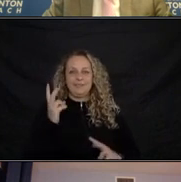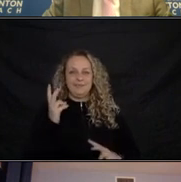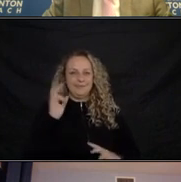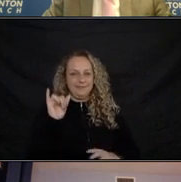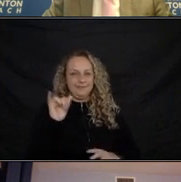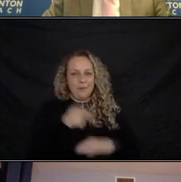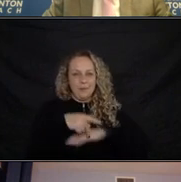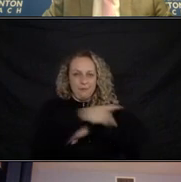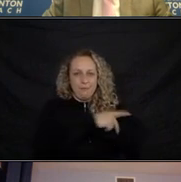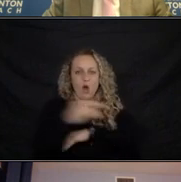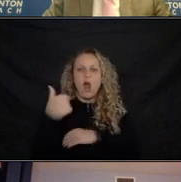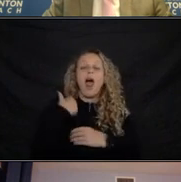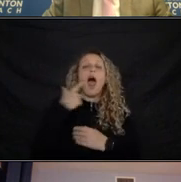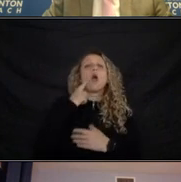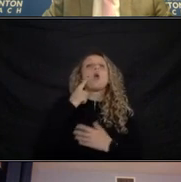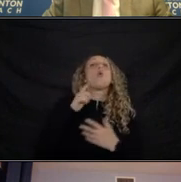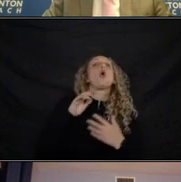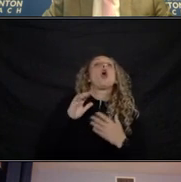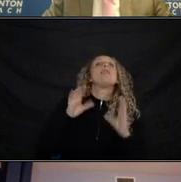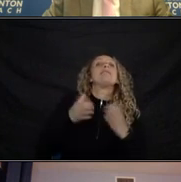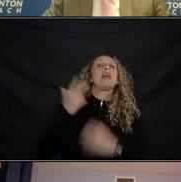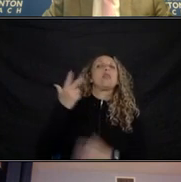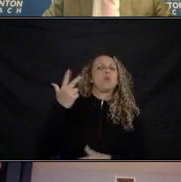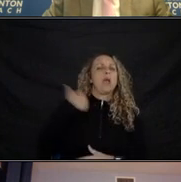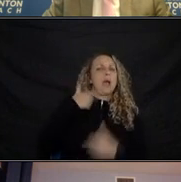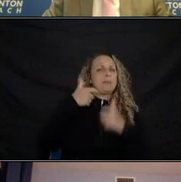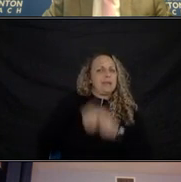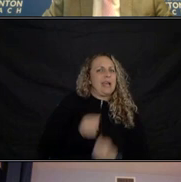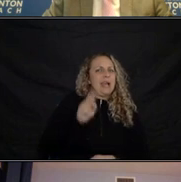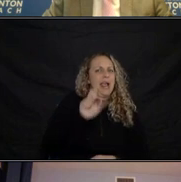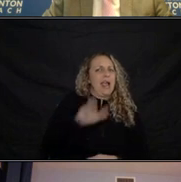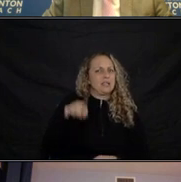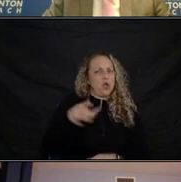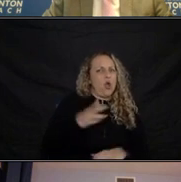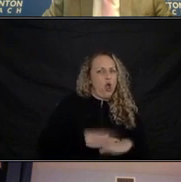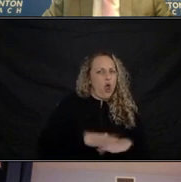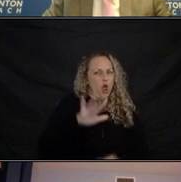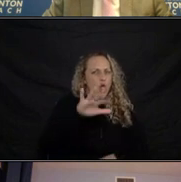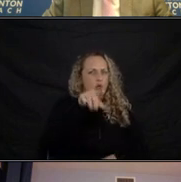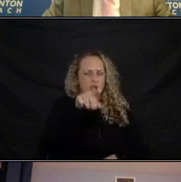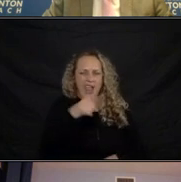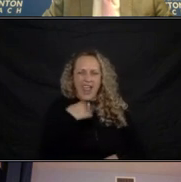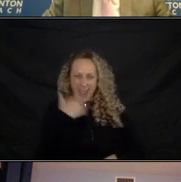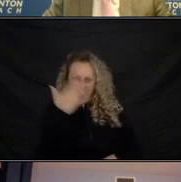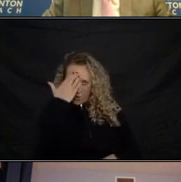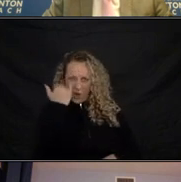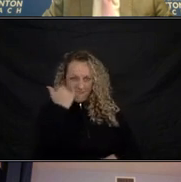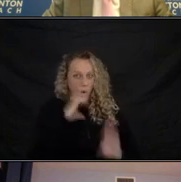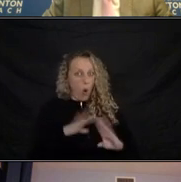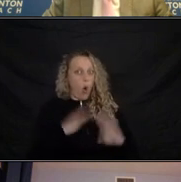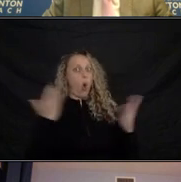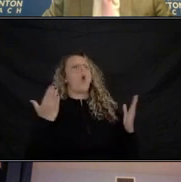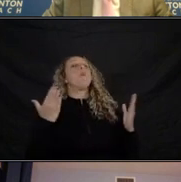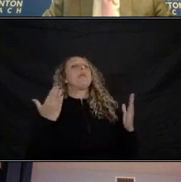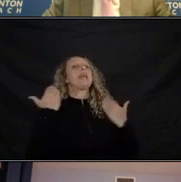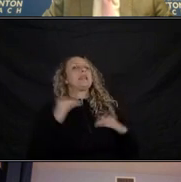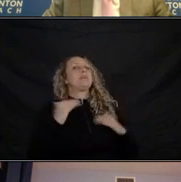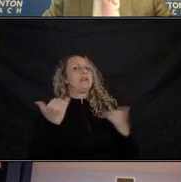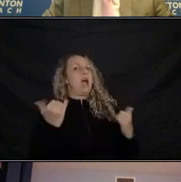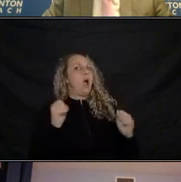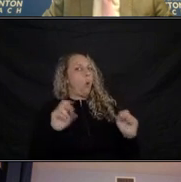I know we're in phase 3 and I'm just texting Casey right now. I think Casey, you're on. I don't know if we're opening it limitedly